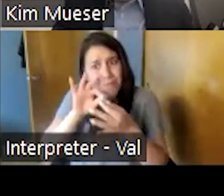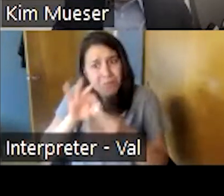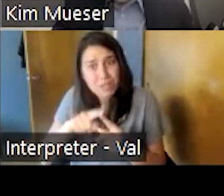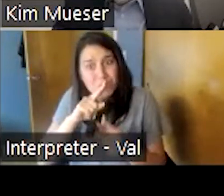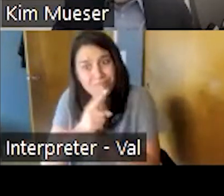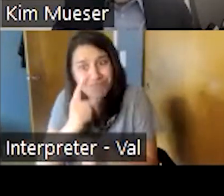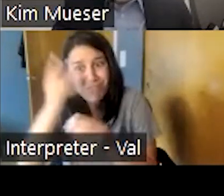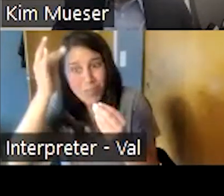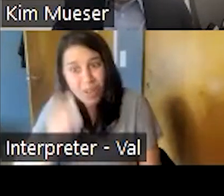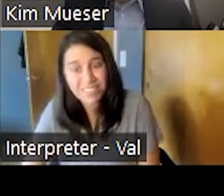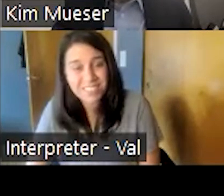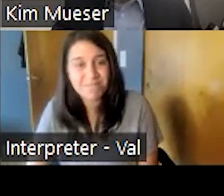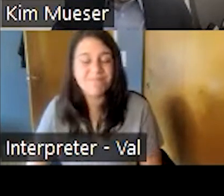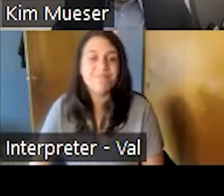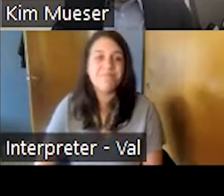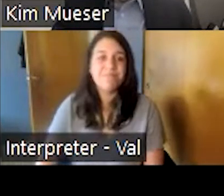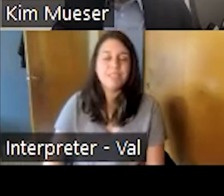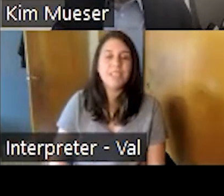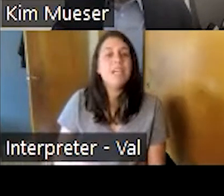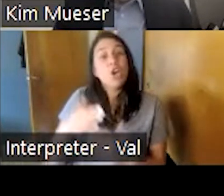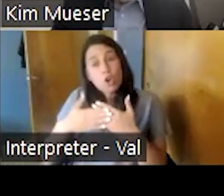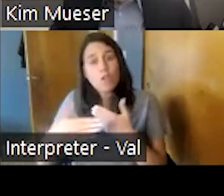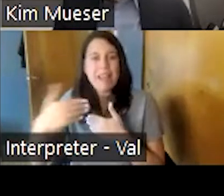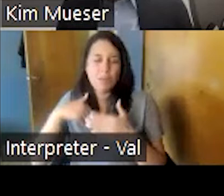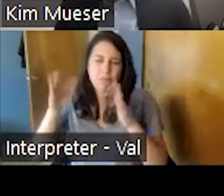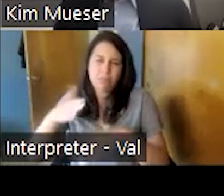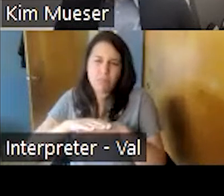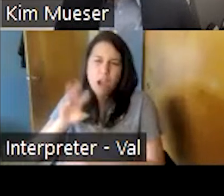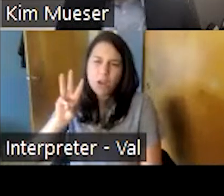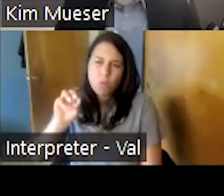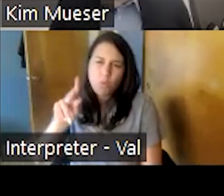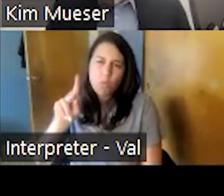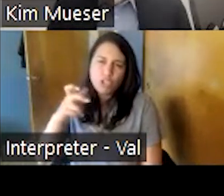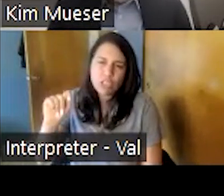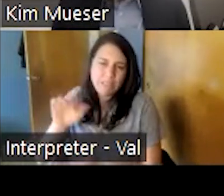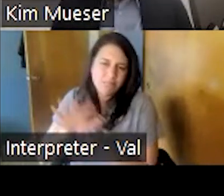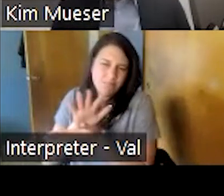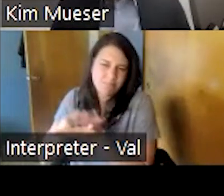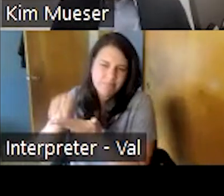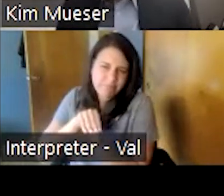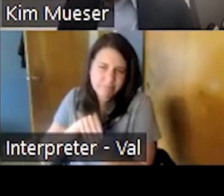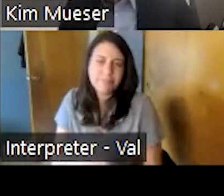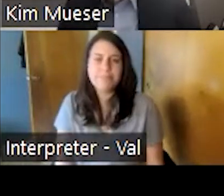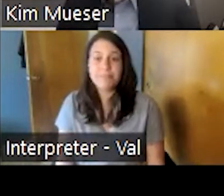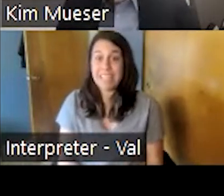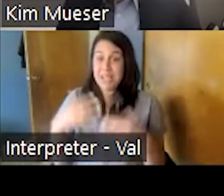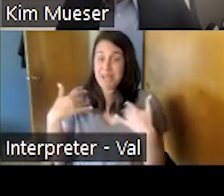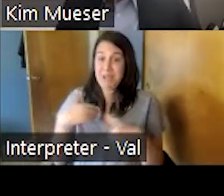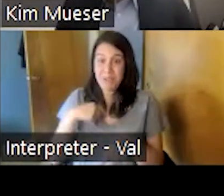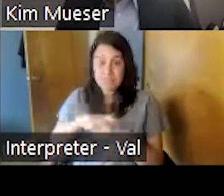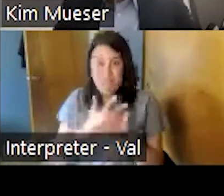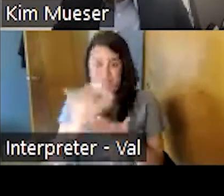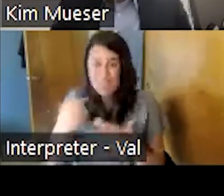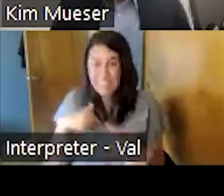for this, and we spend most of the remaining time on this. I realize I'm running out of time a little bit, so let